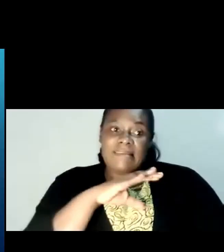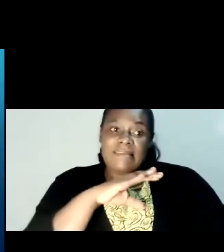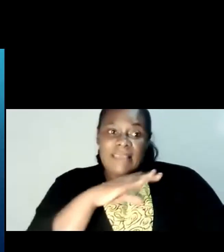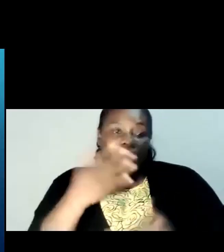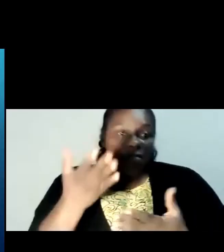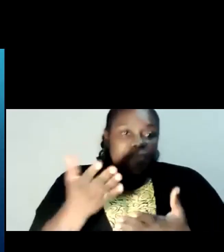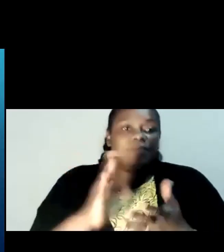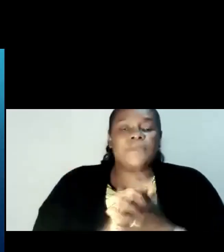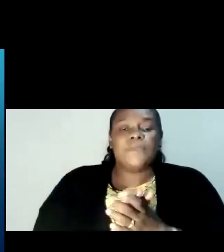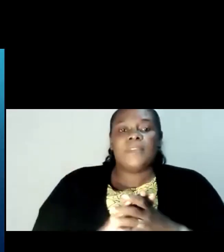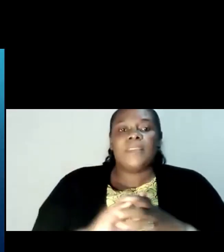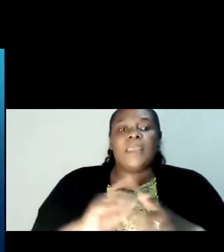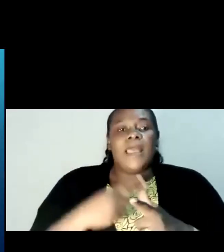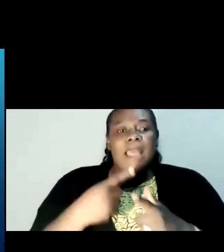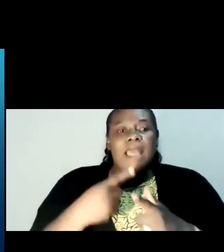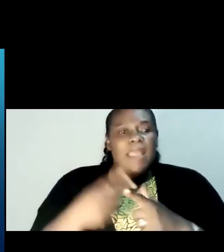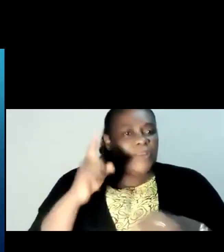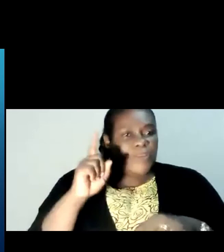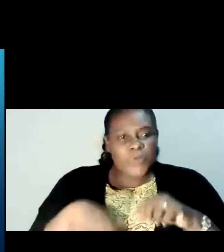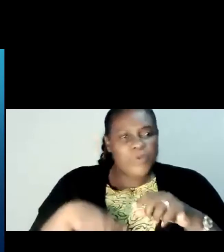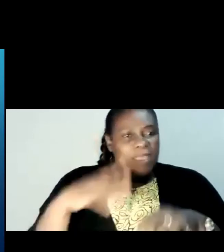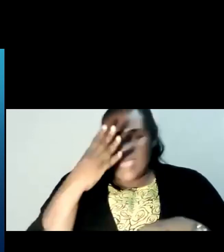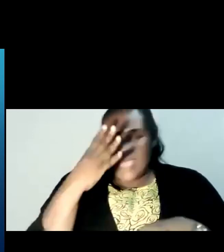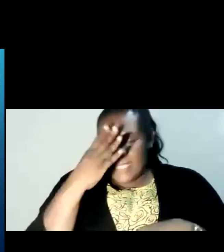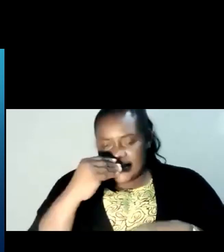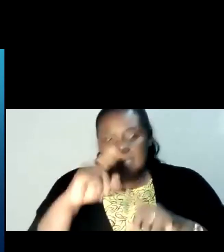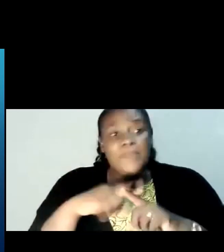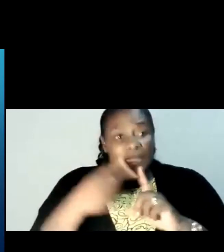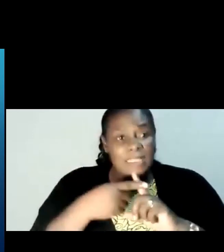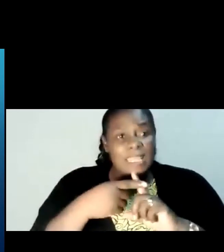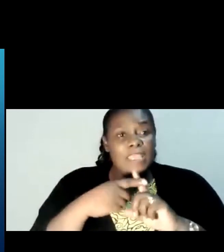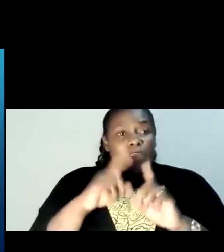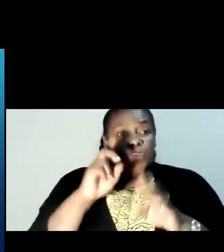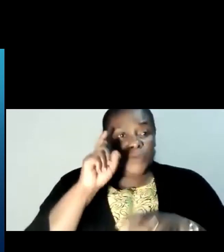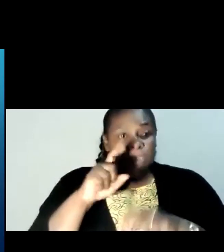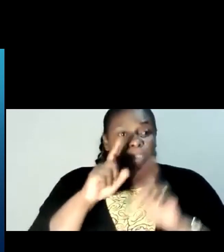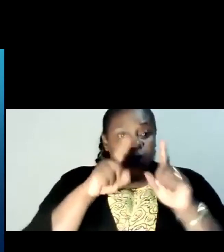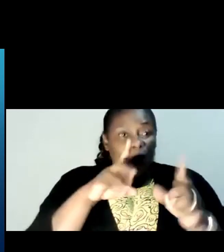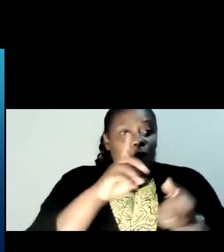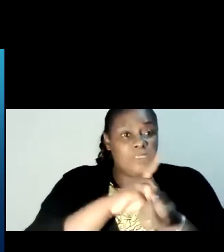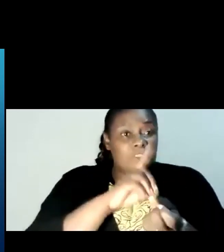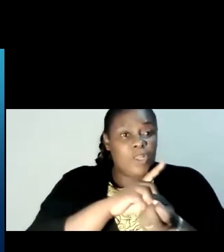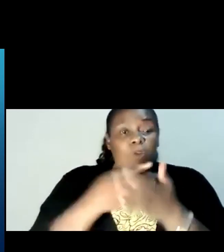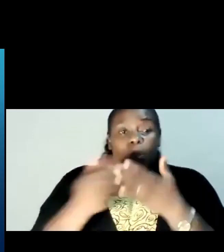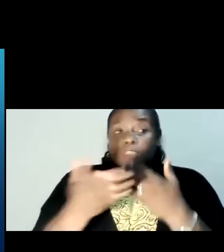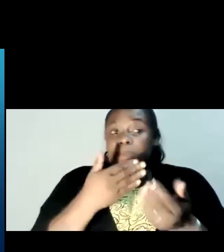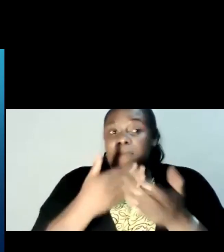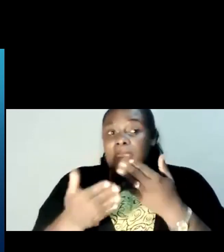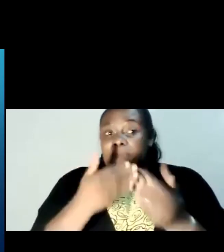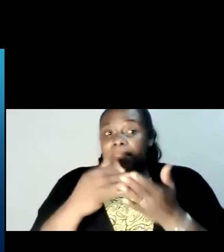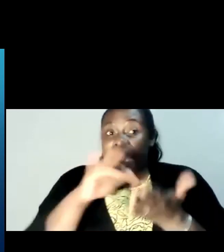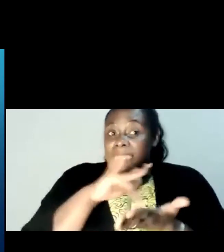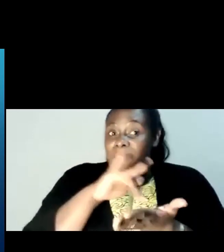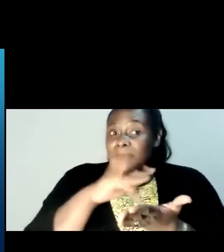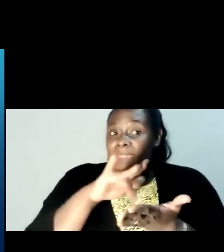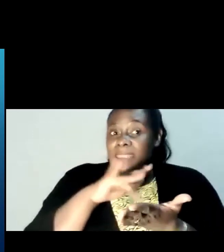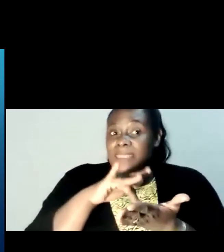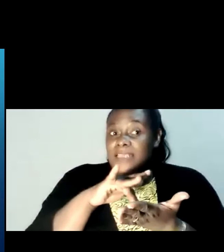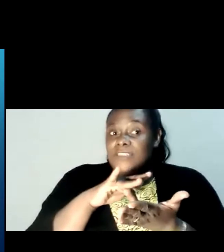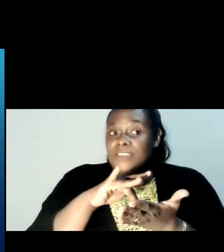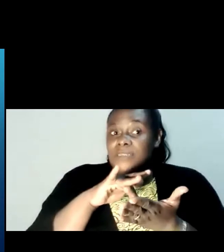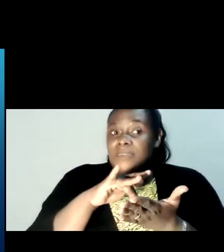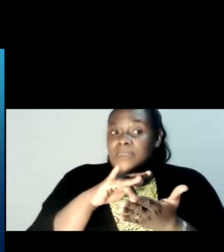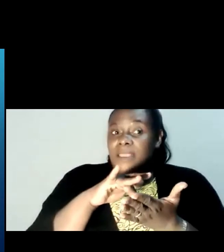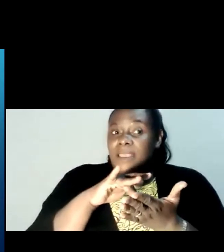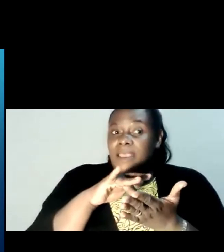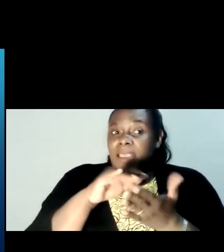you should go to your doctor to find out if the particular drug you started has insomnia as one of its side effects. So that's